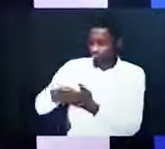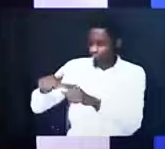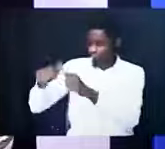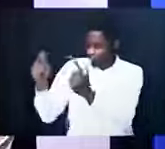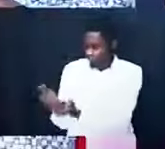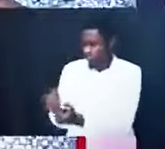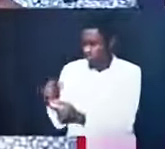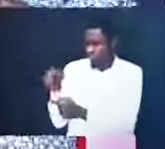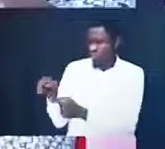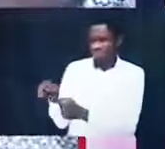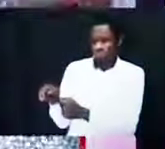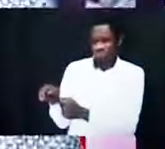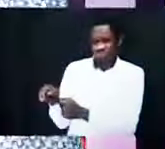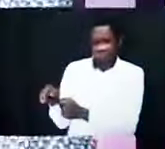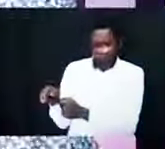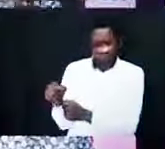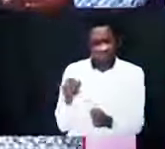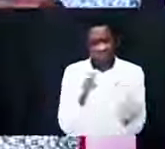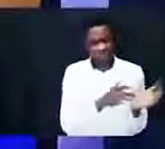The teaching of the scribes.